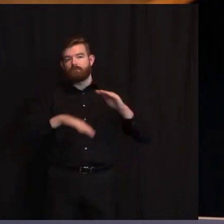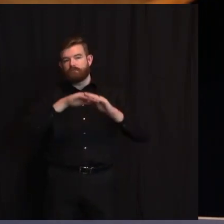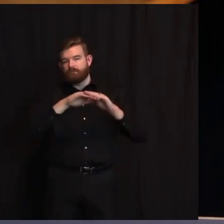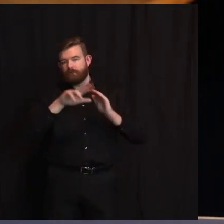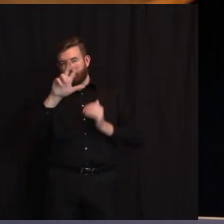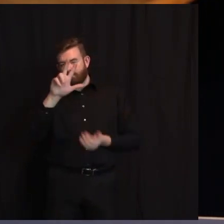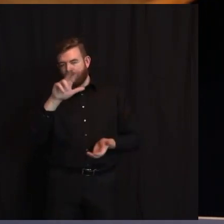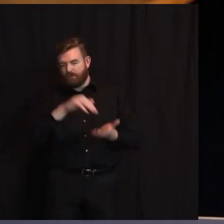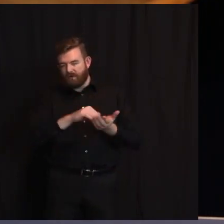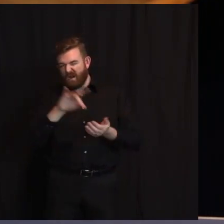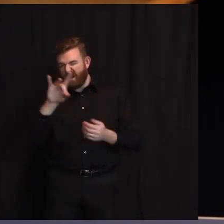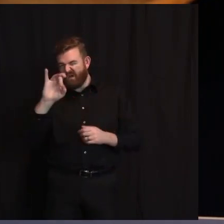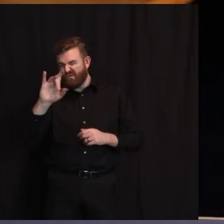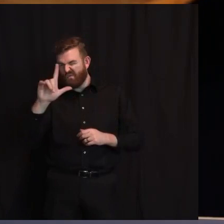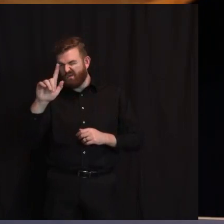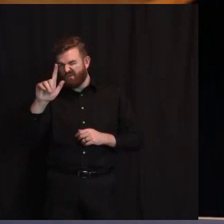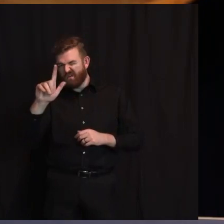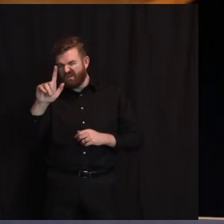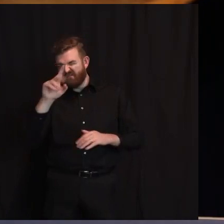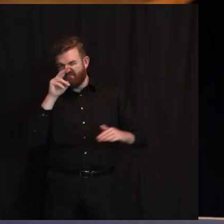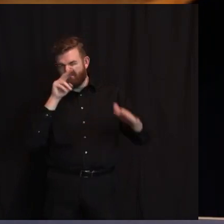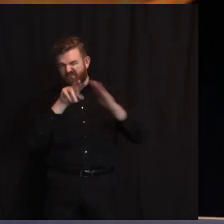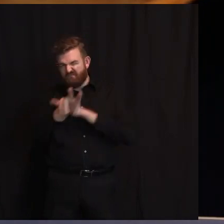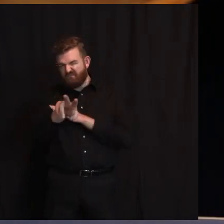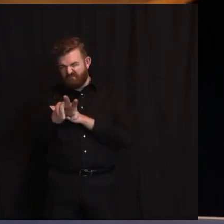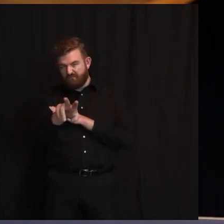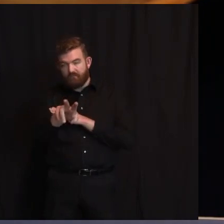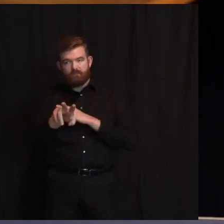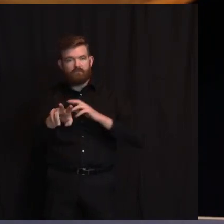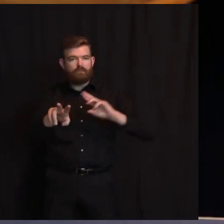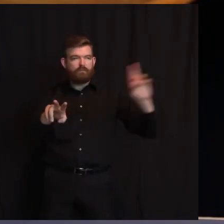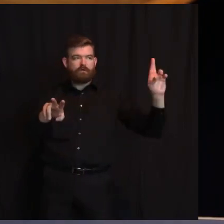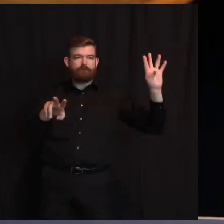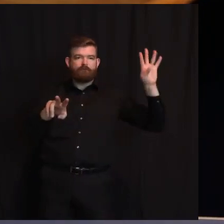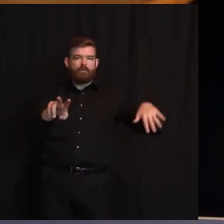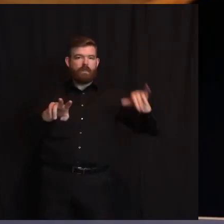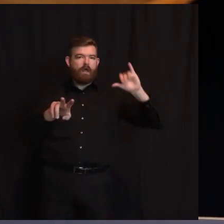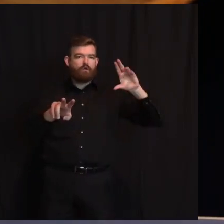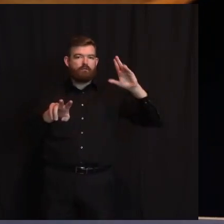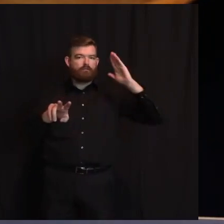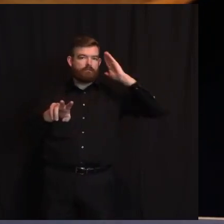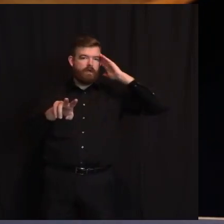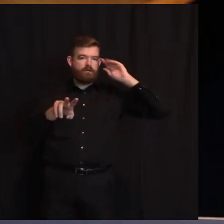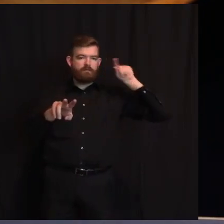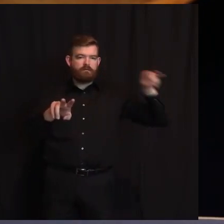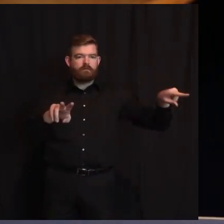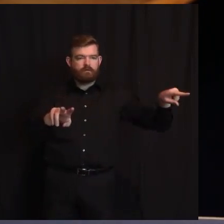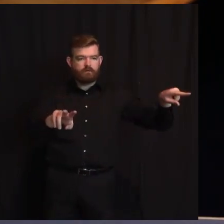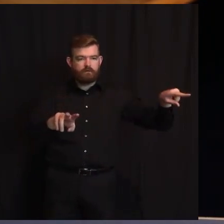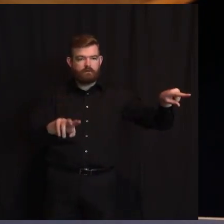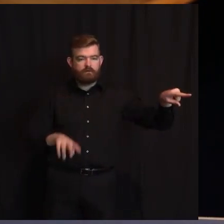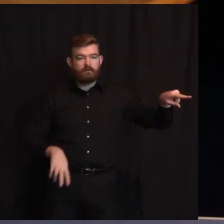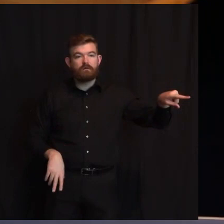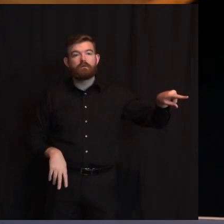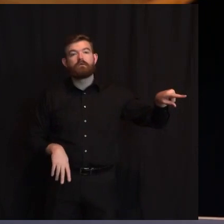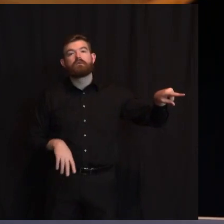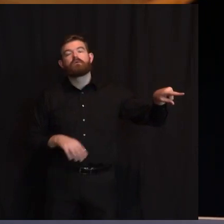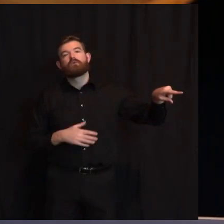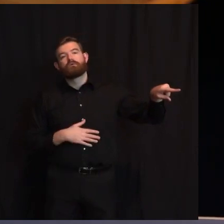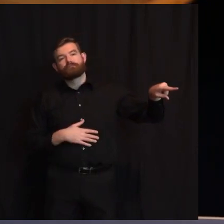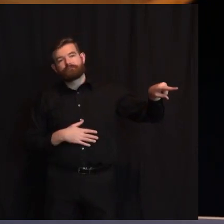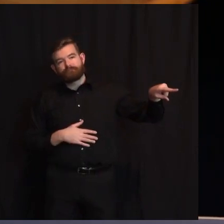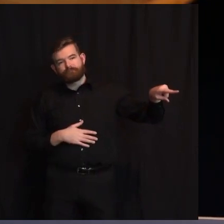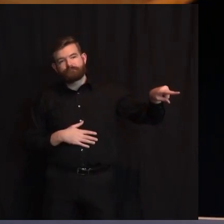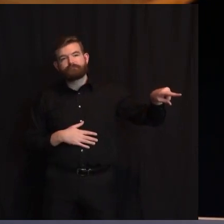think we will have, and I call them now bed spaces for everyone. Again, it is going to be the